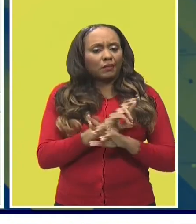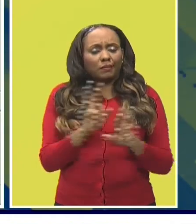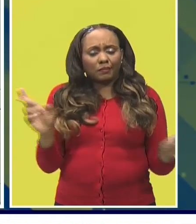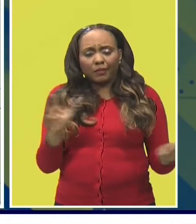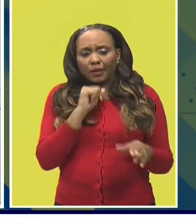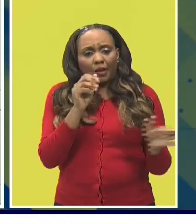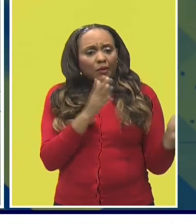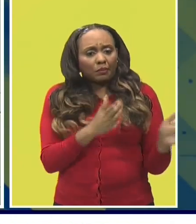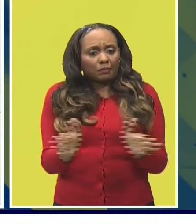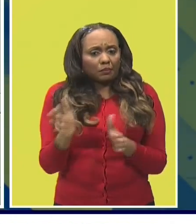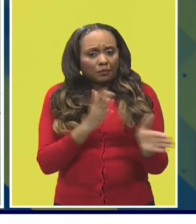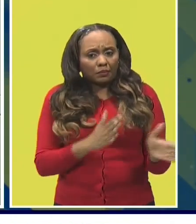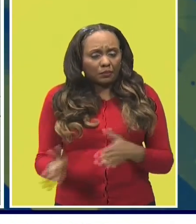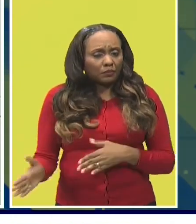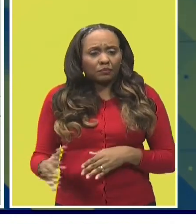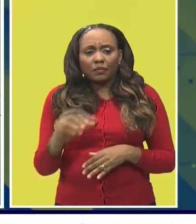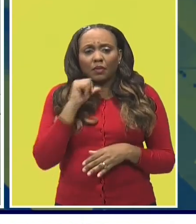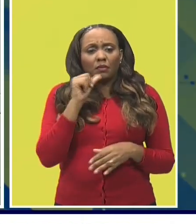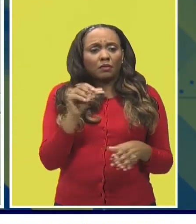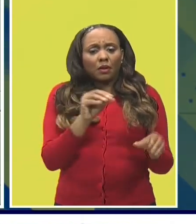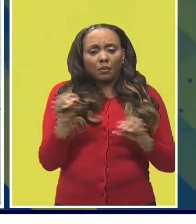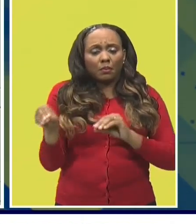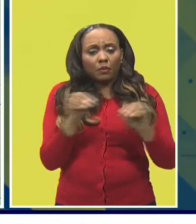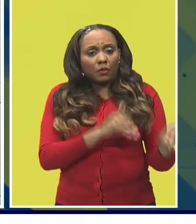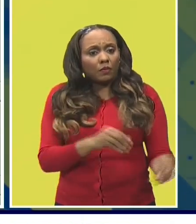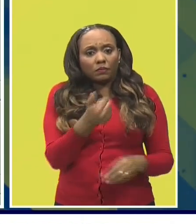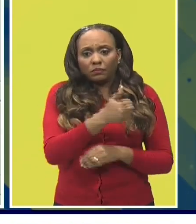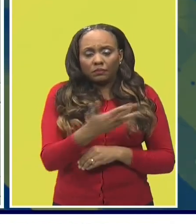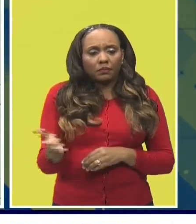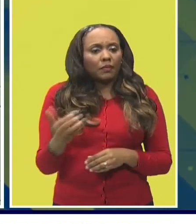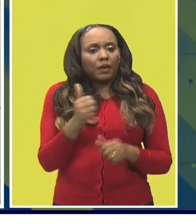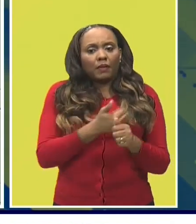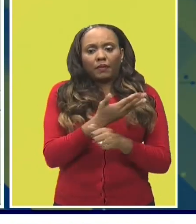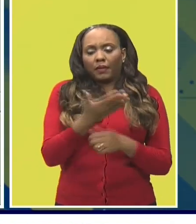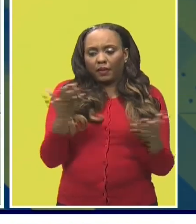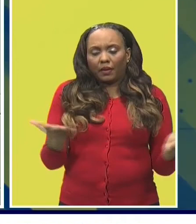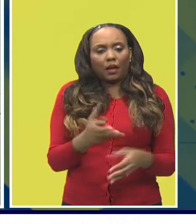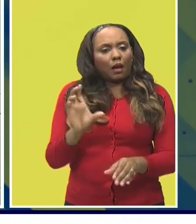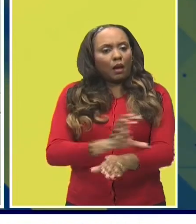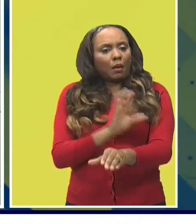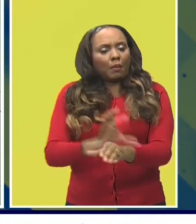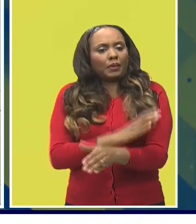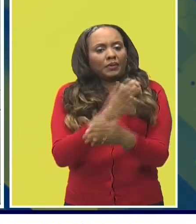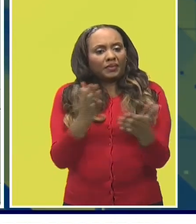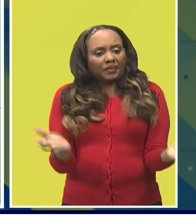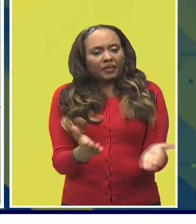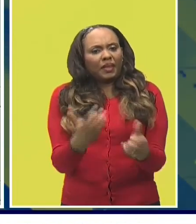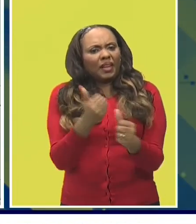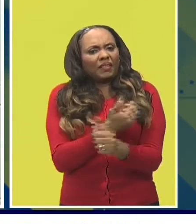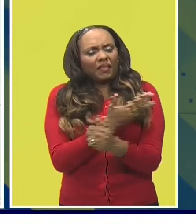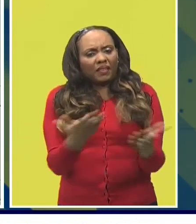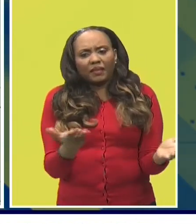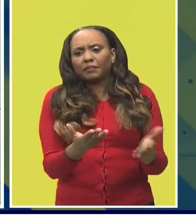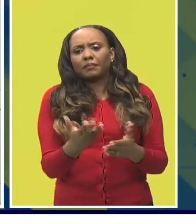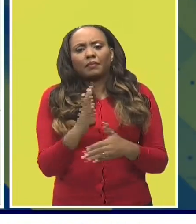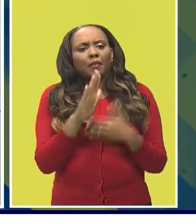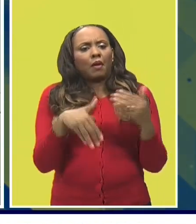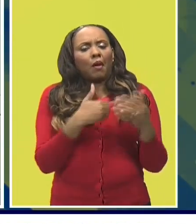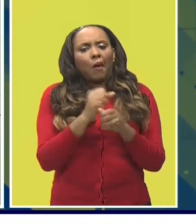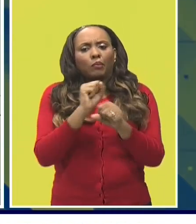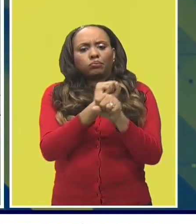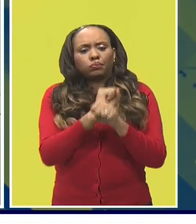We have not moved anything. Our goods are here. Our computers are here. Our invoices are here.